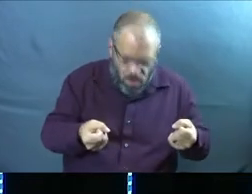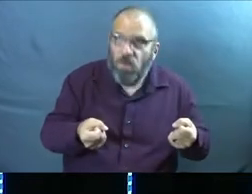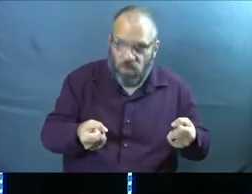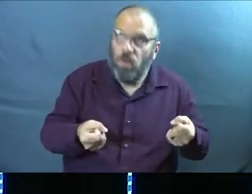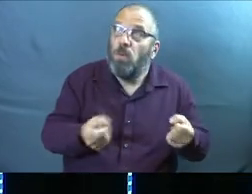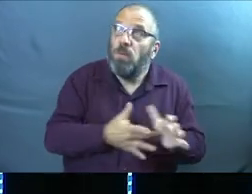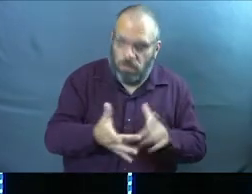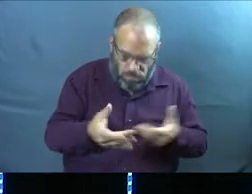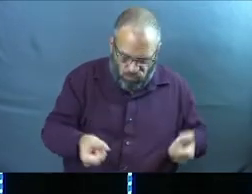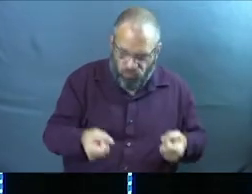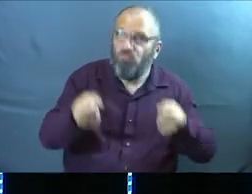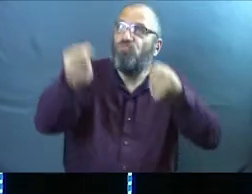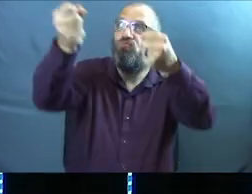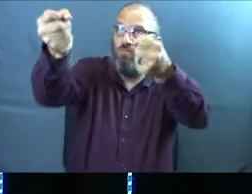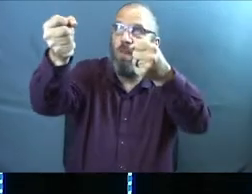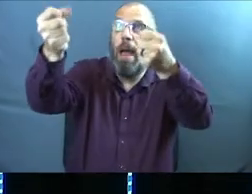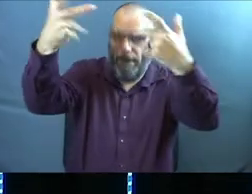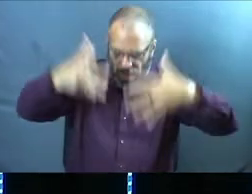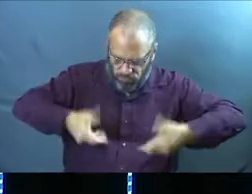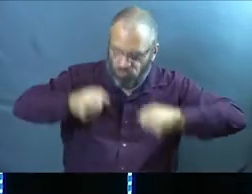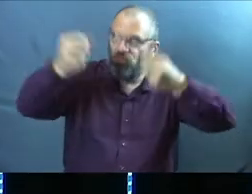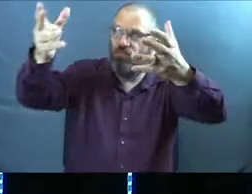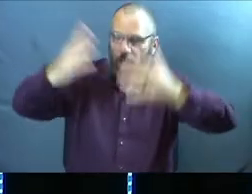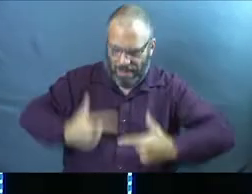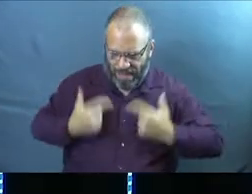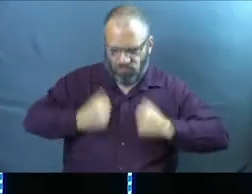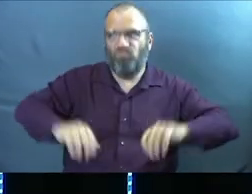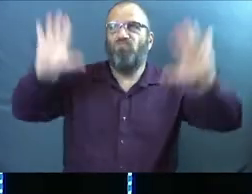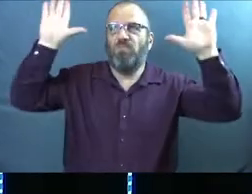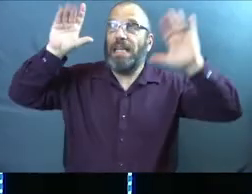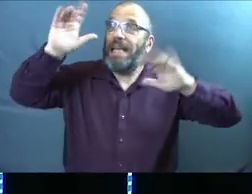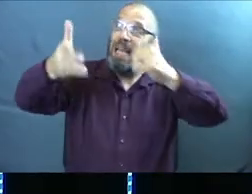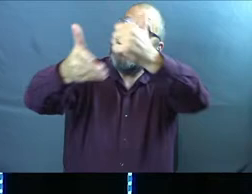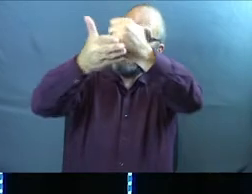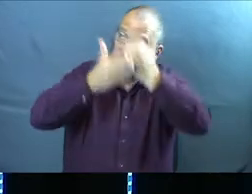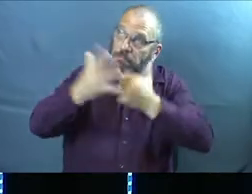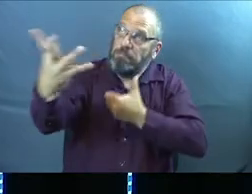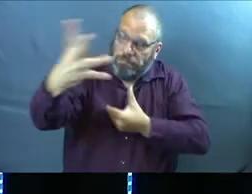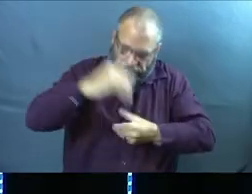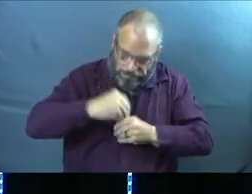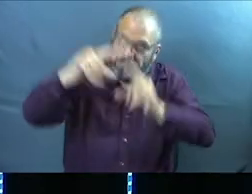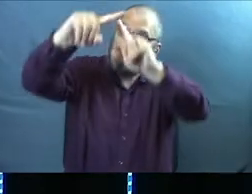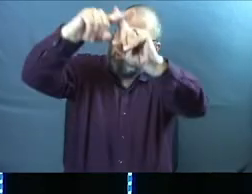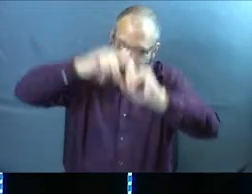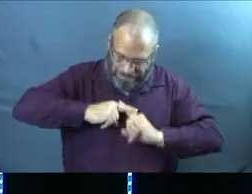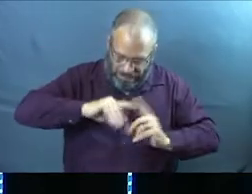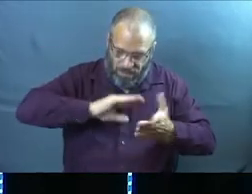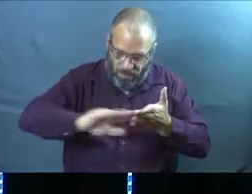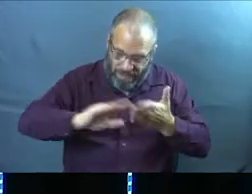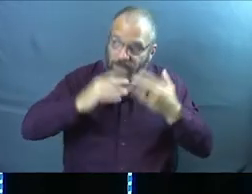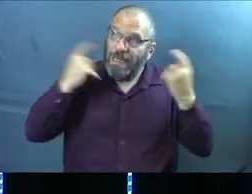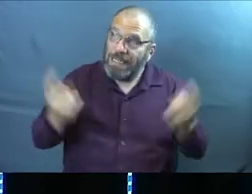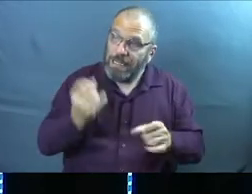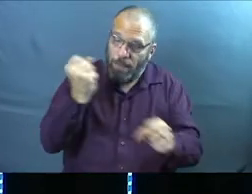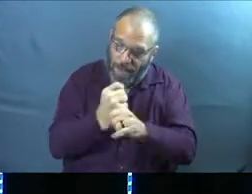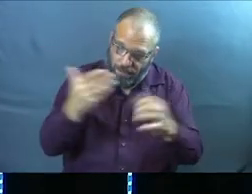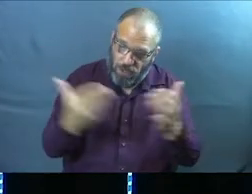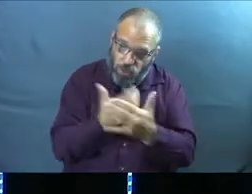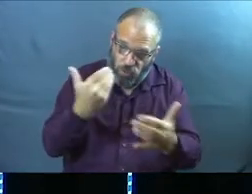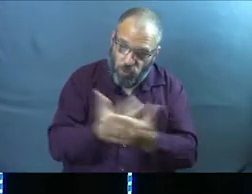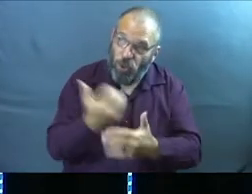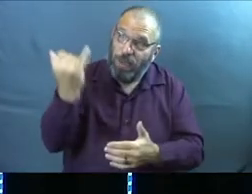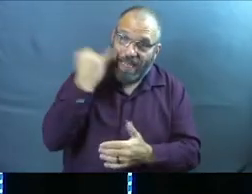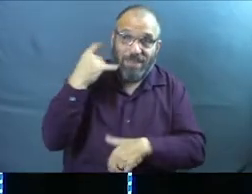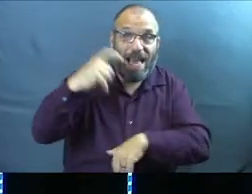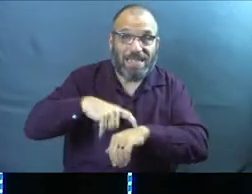over to Jesus. And you said, I'm going to give you my life. I need your life to come in and forgive all my sins and make me new. If you had